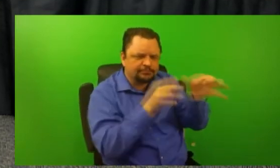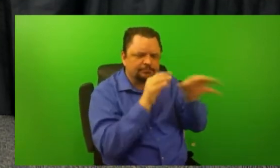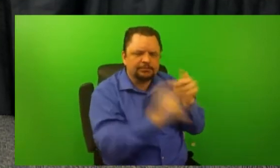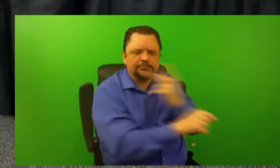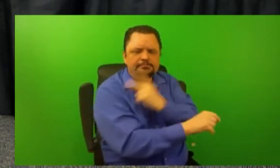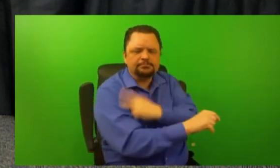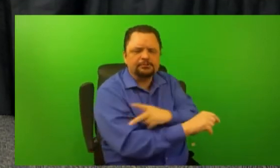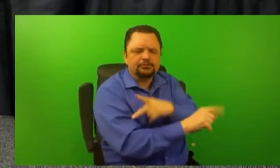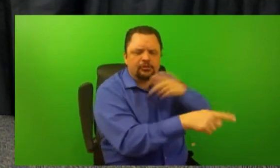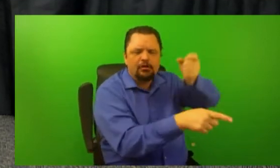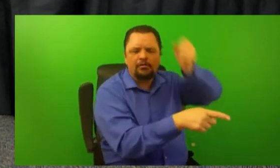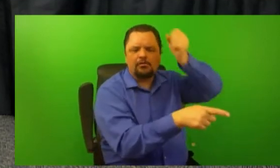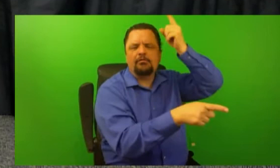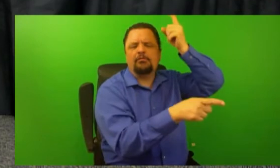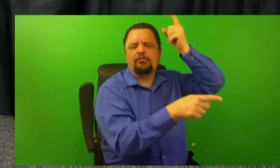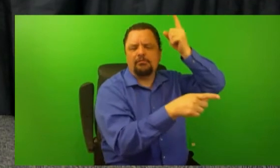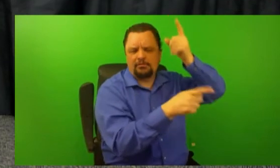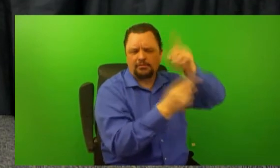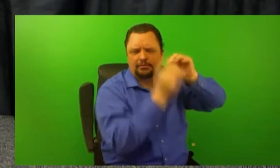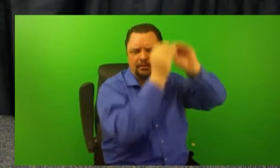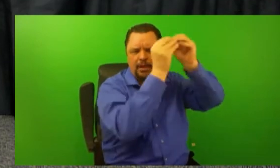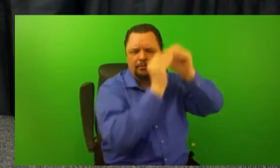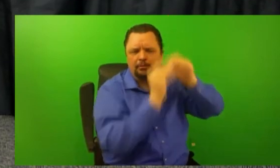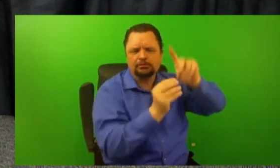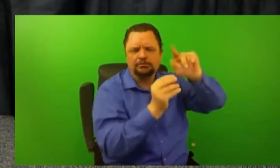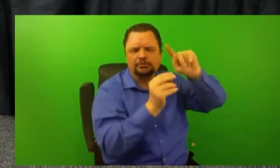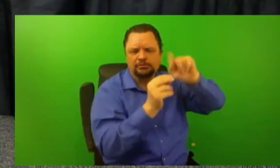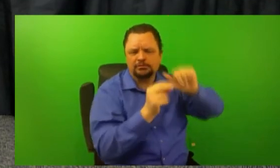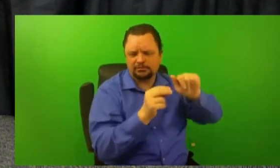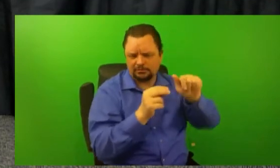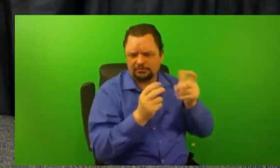value when patient and physician